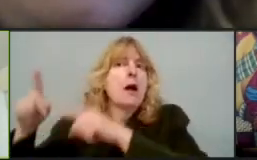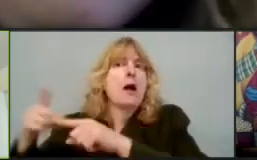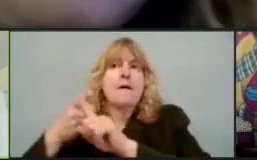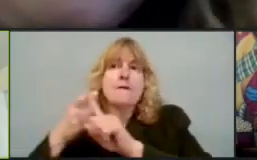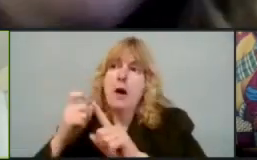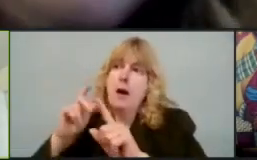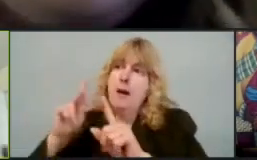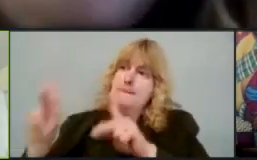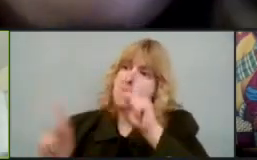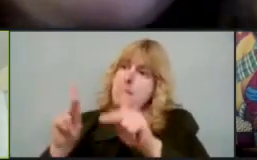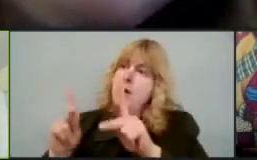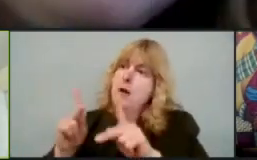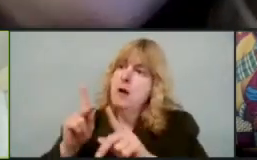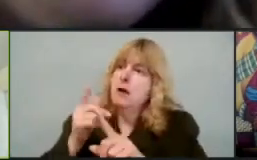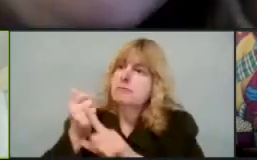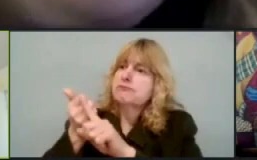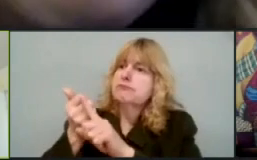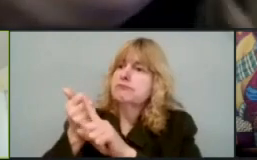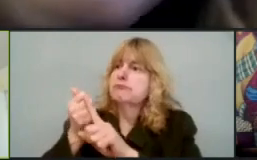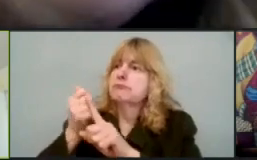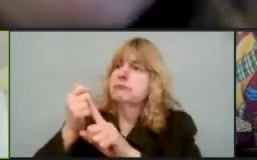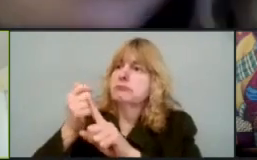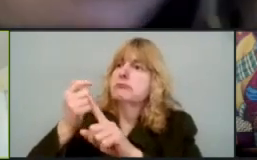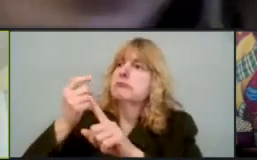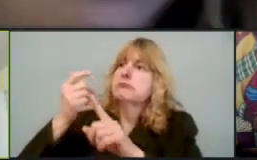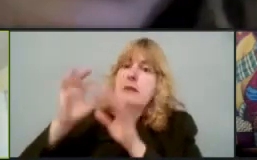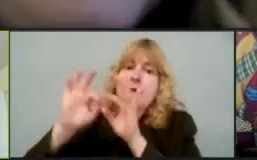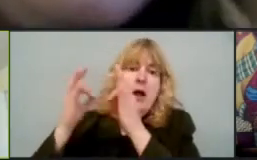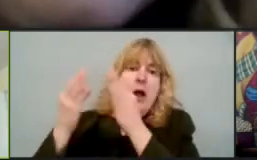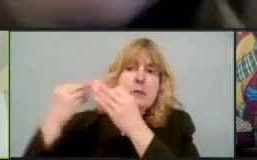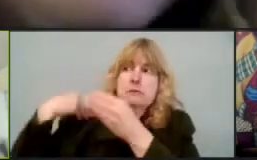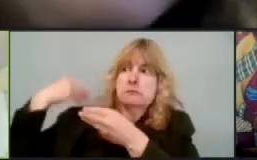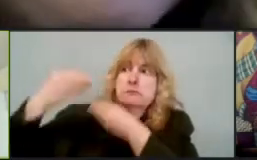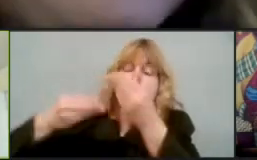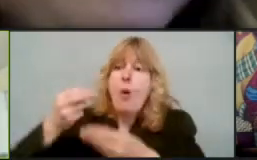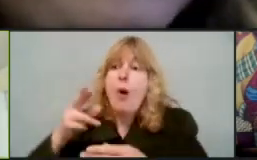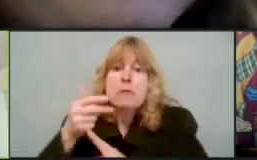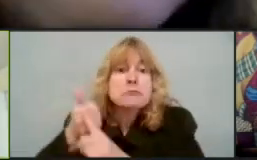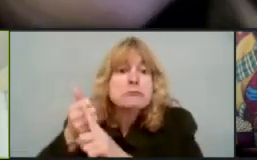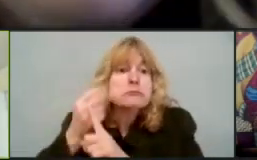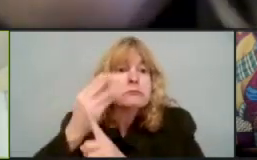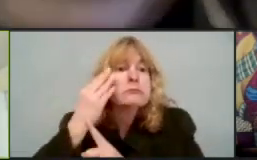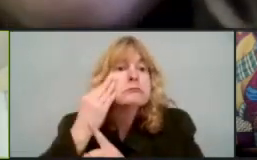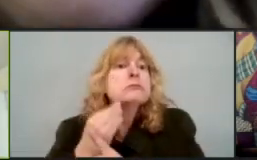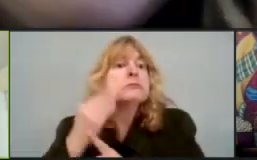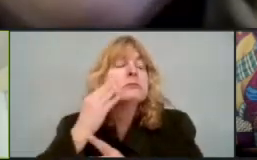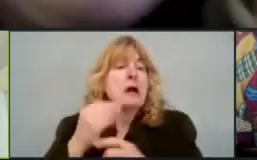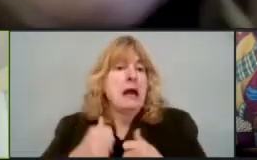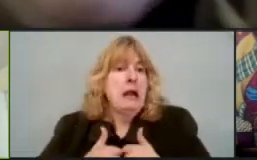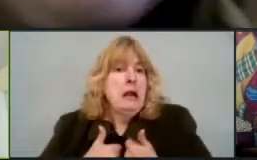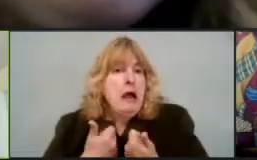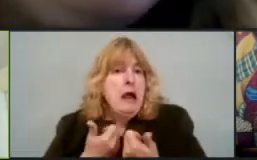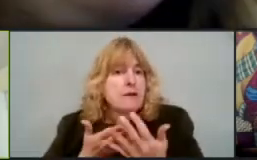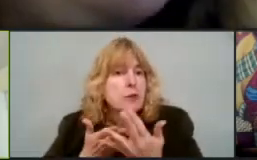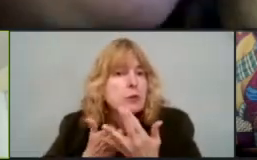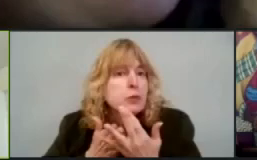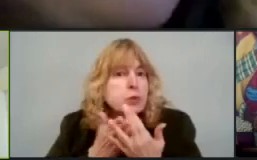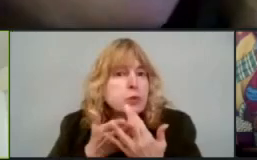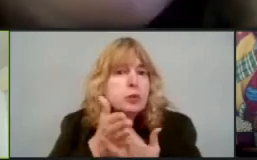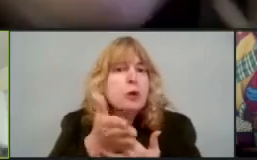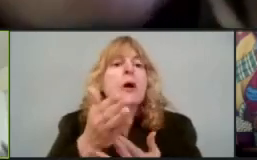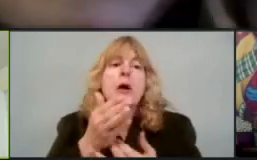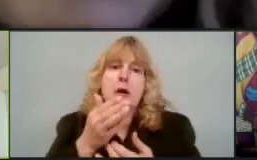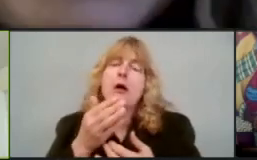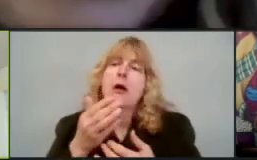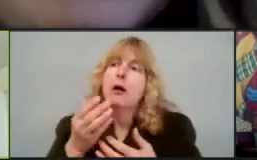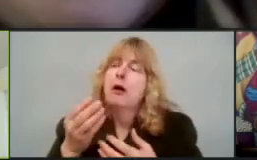that either they're passed down to or lived through them. And I think it really gives us a better sense of